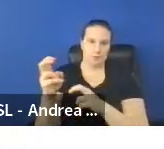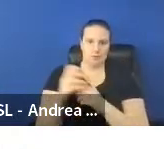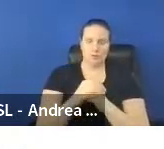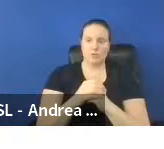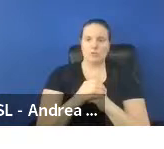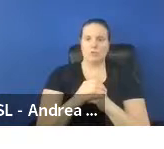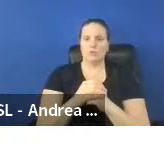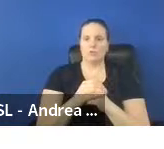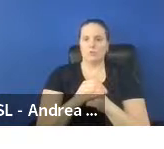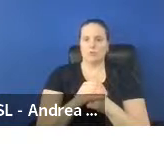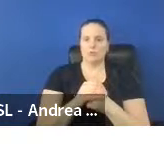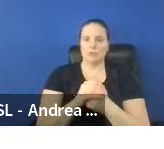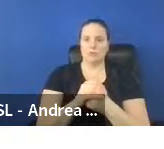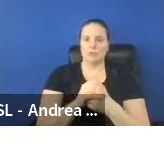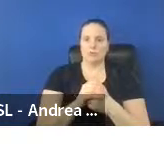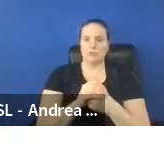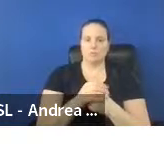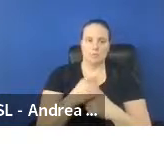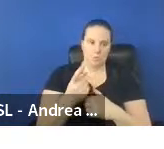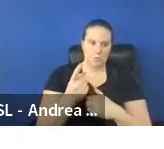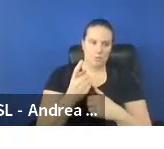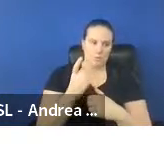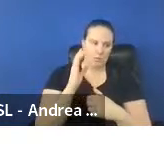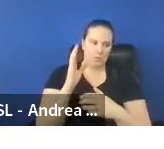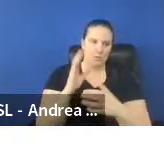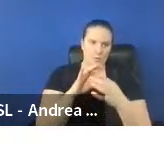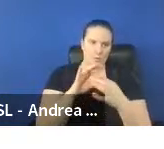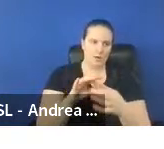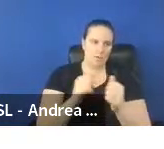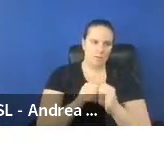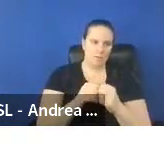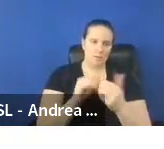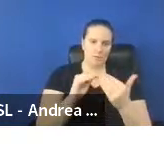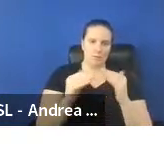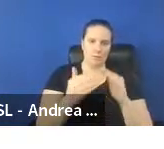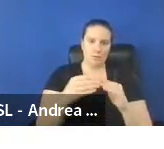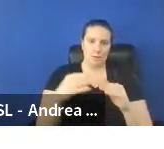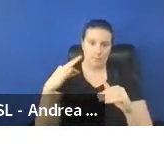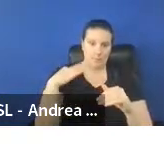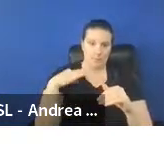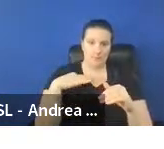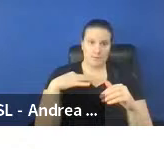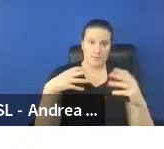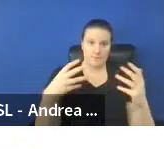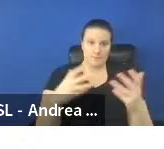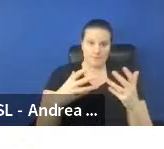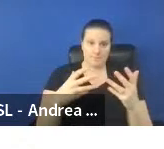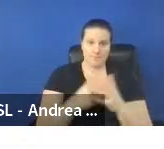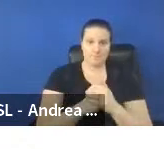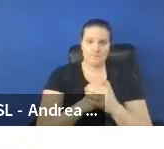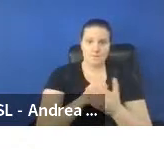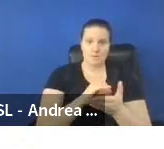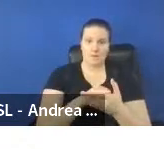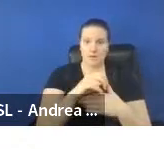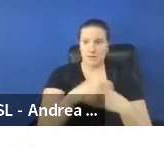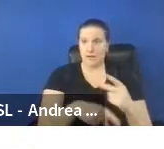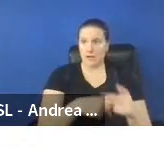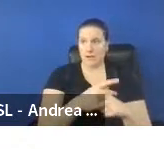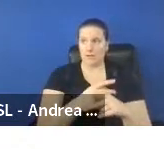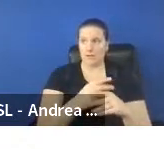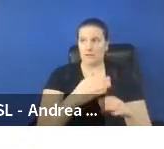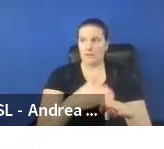looking at in regards to community benefits will be those type of